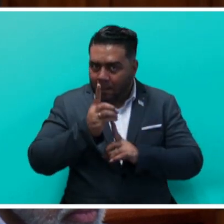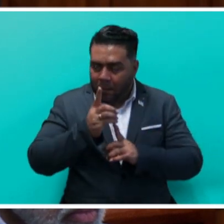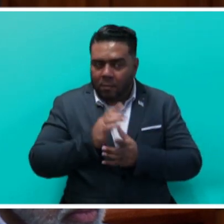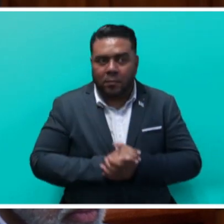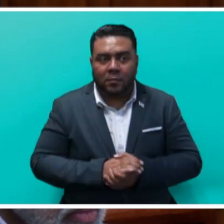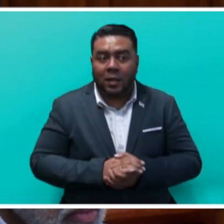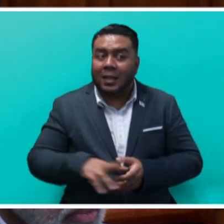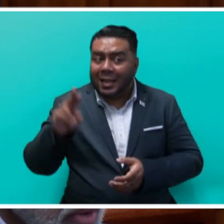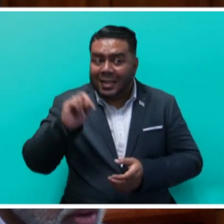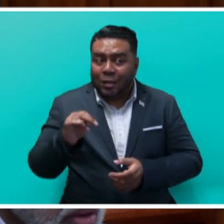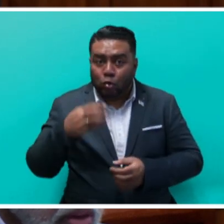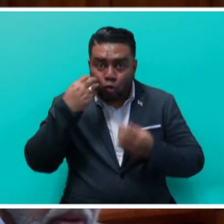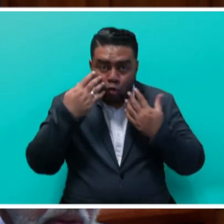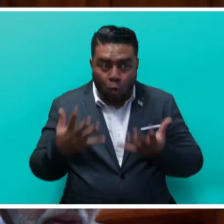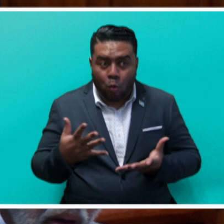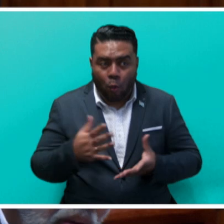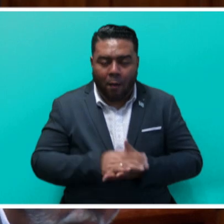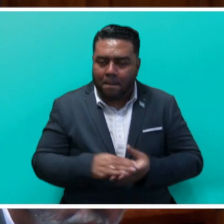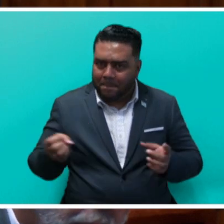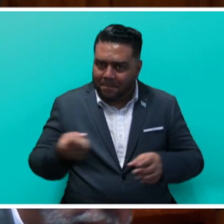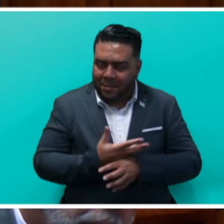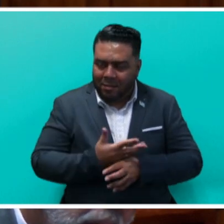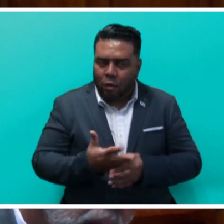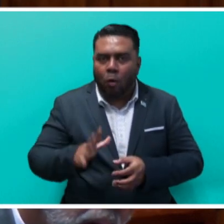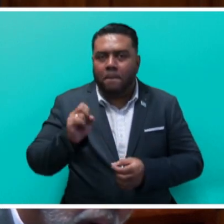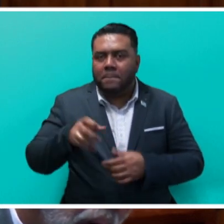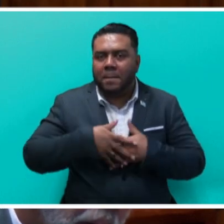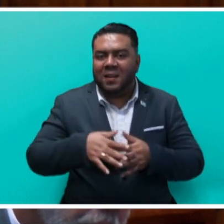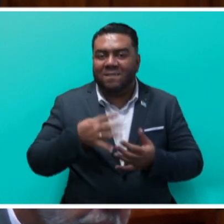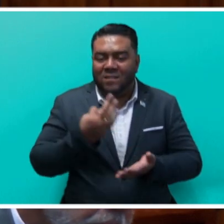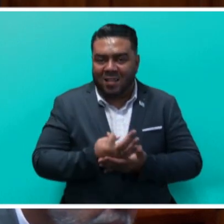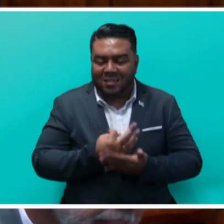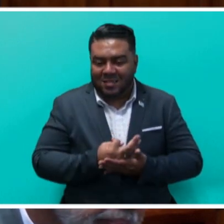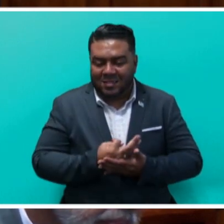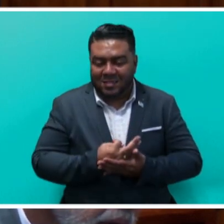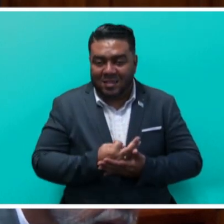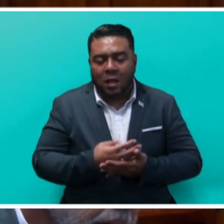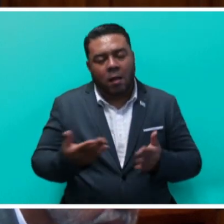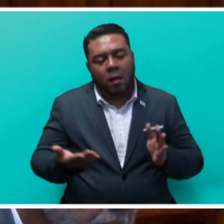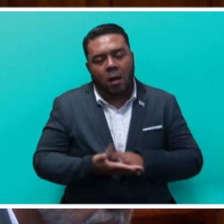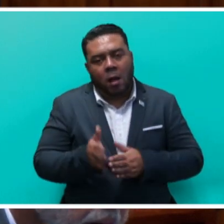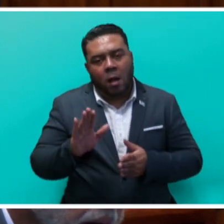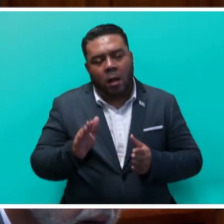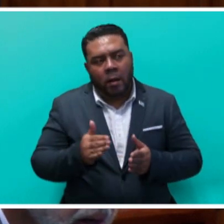is a need to show the impact and return on investments of public funds invested under the program.